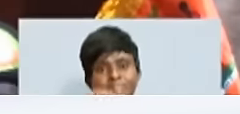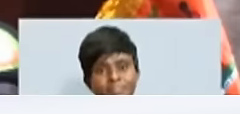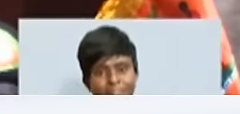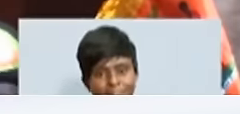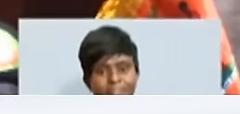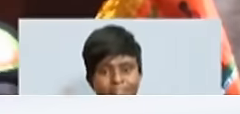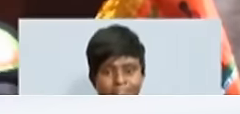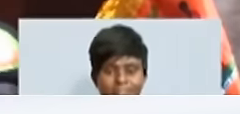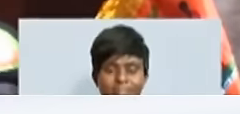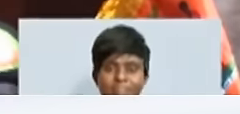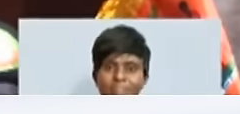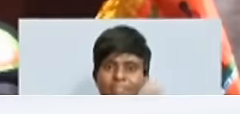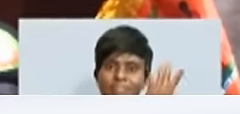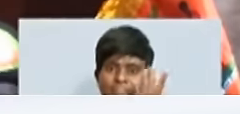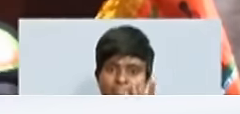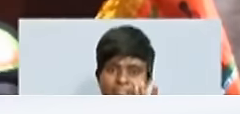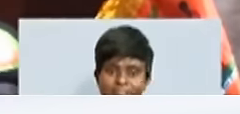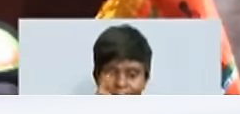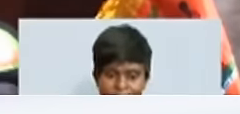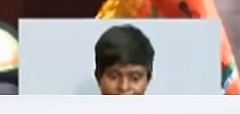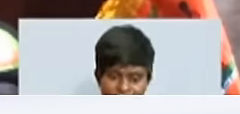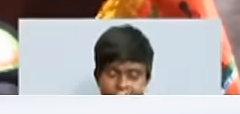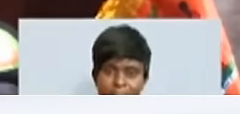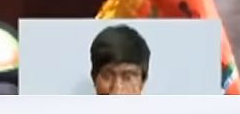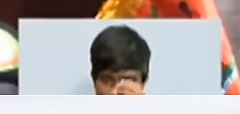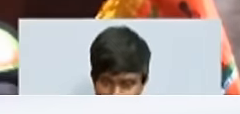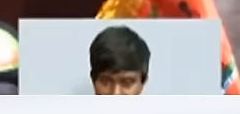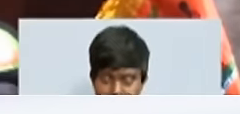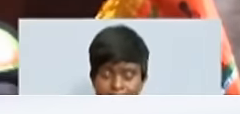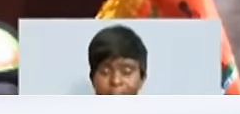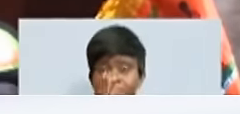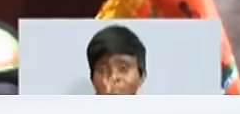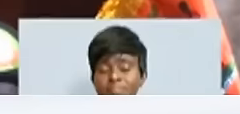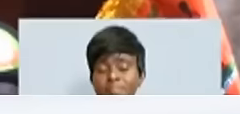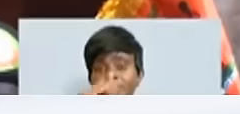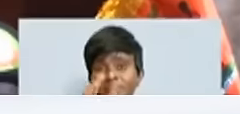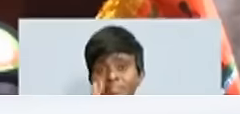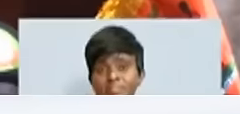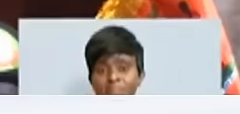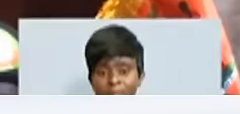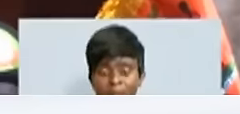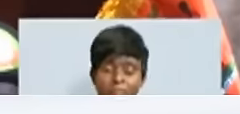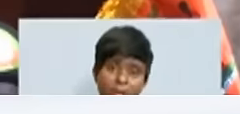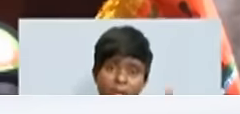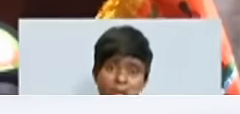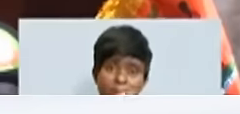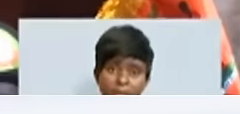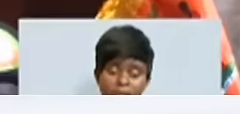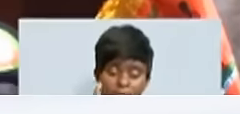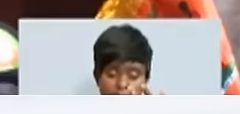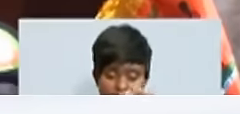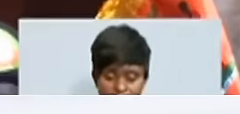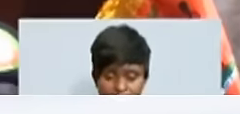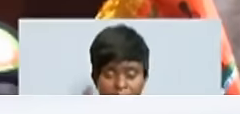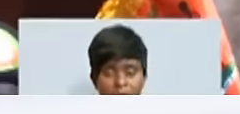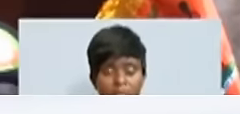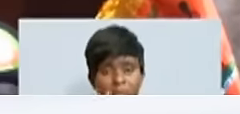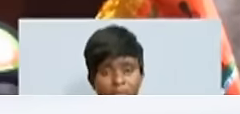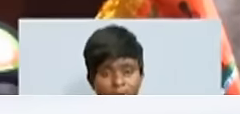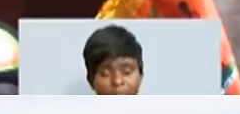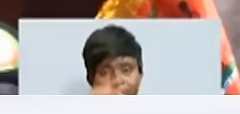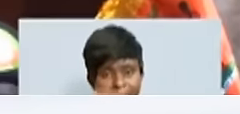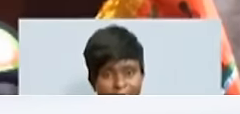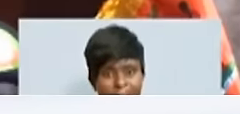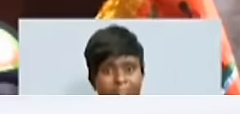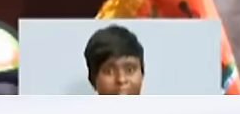duty to promote tax compliance. Madam Speaker, another area where we need to exercise a deep sense